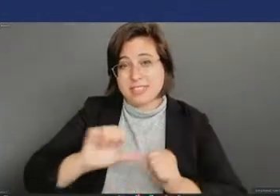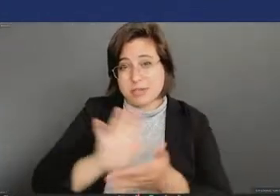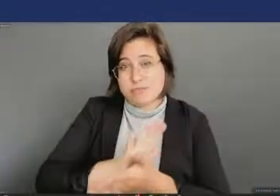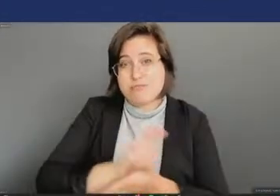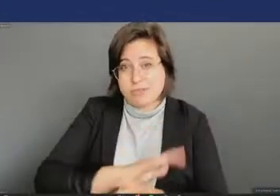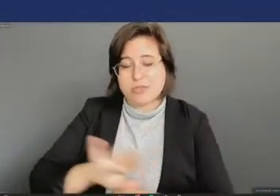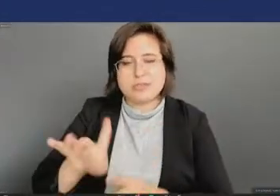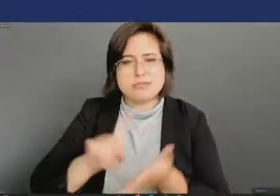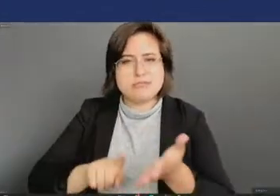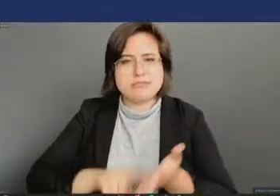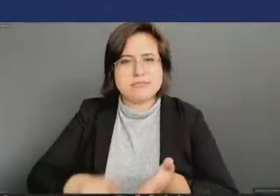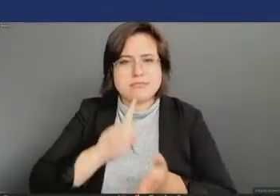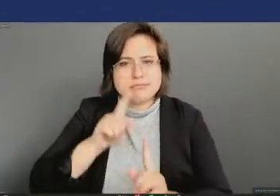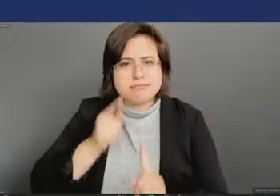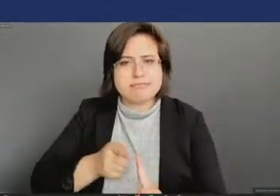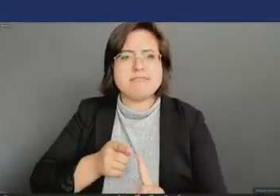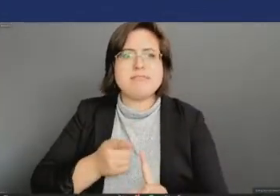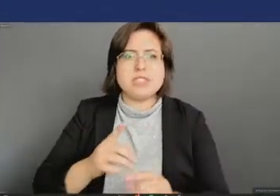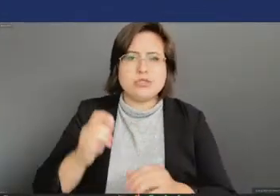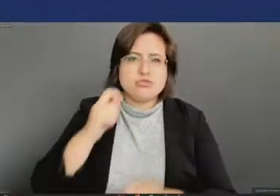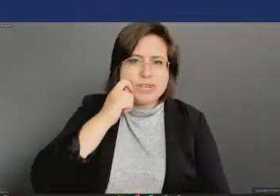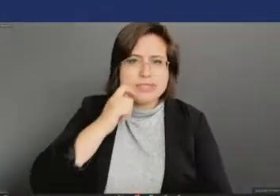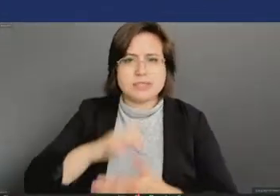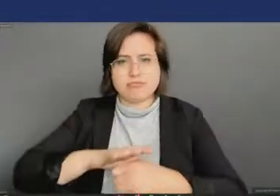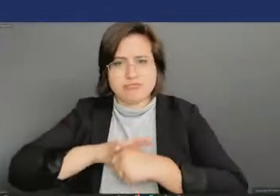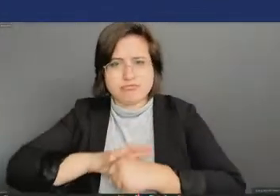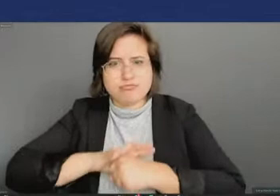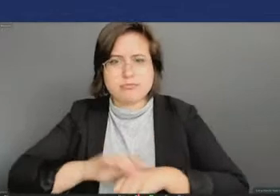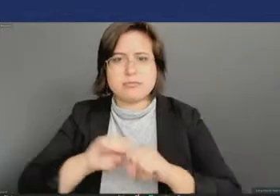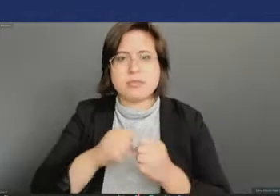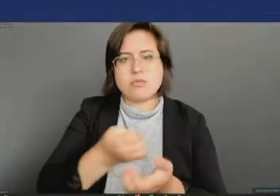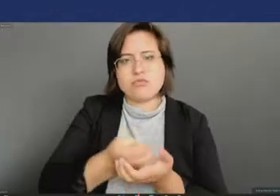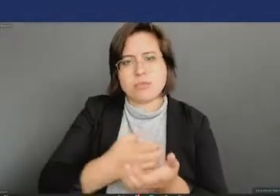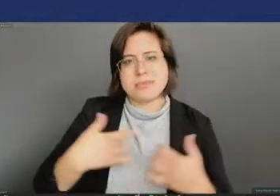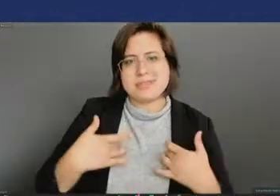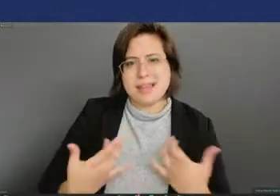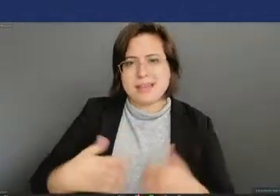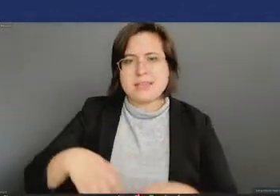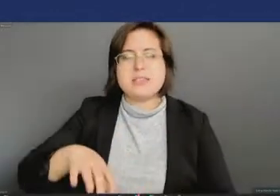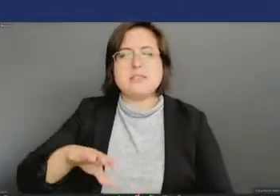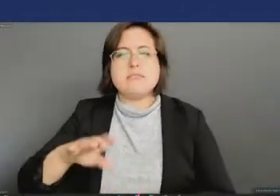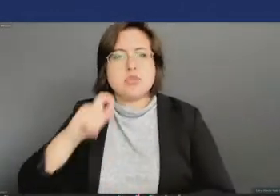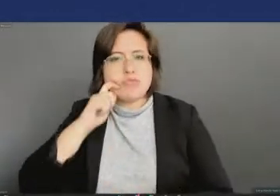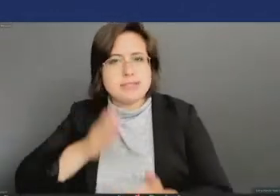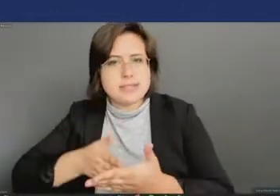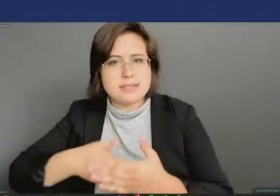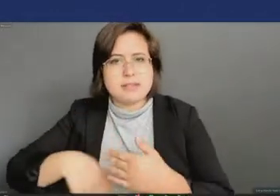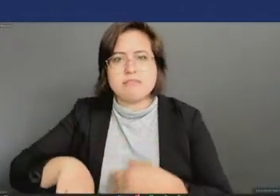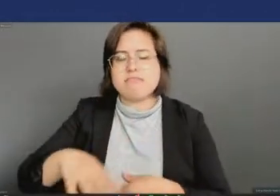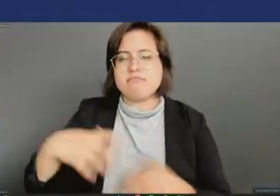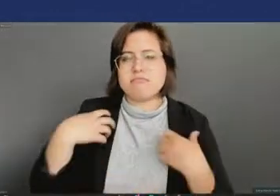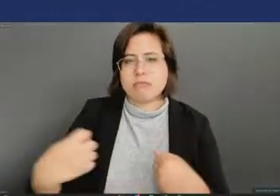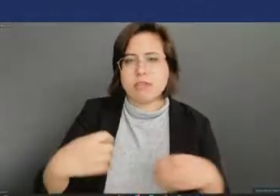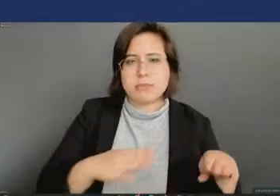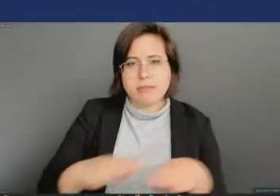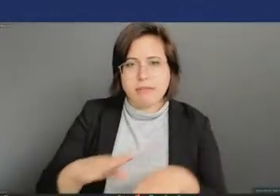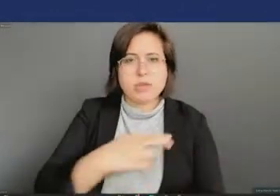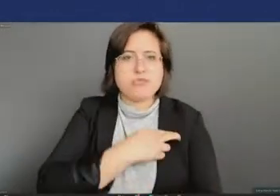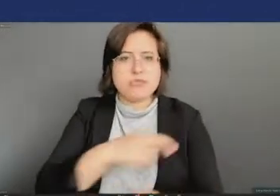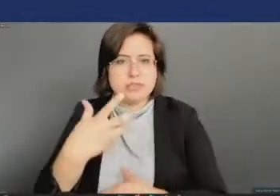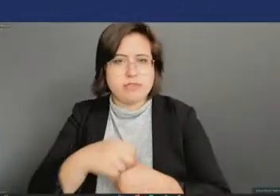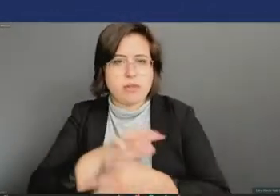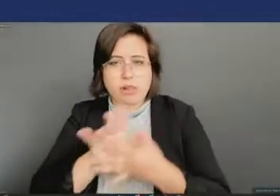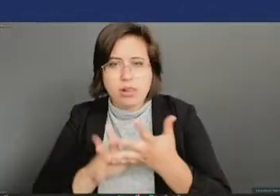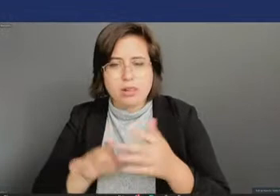addressed how race, stress, socioeconomic status, racism, health behavior, and religious involvement can